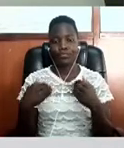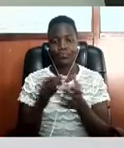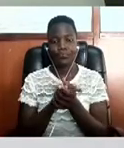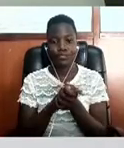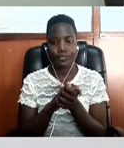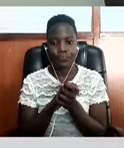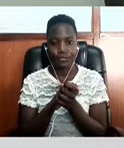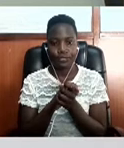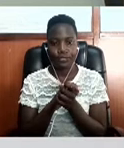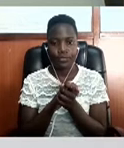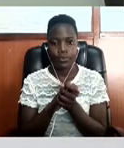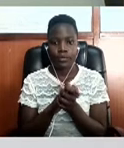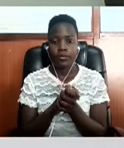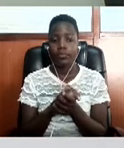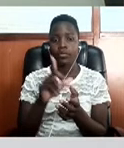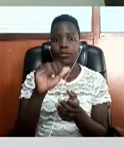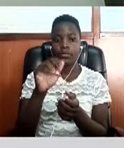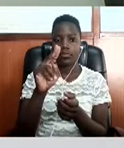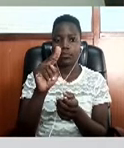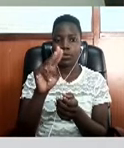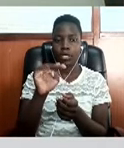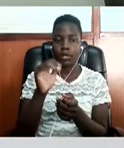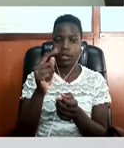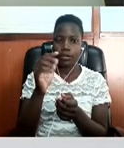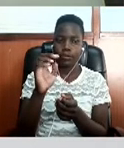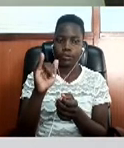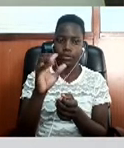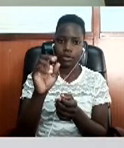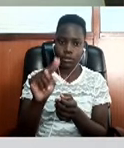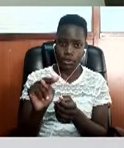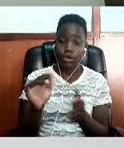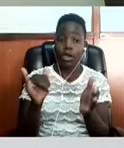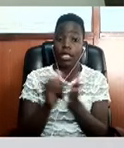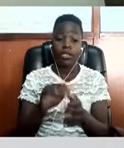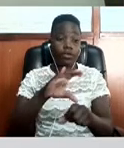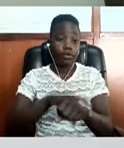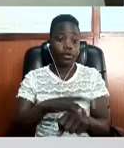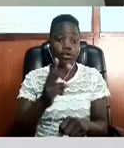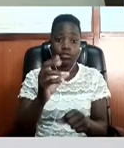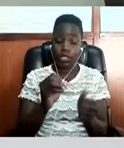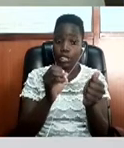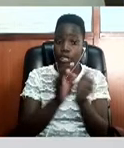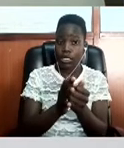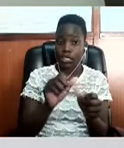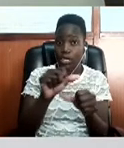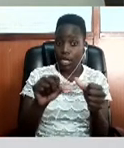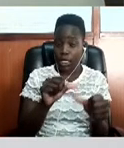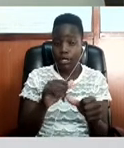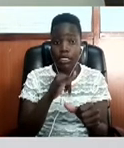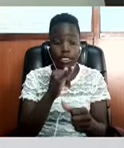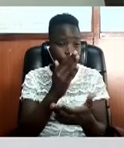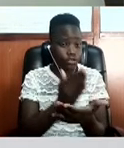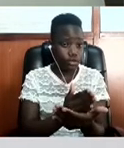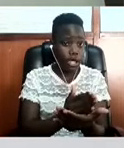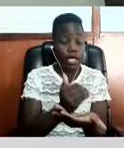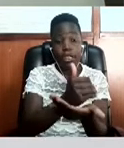The limitation that I have found in our 2013 Act is, of course, there's a section that